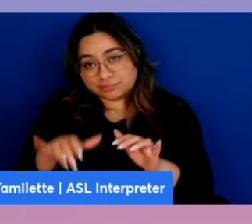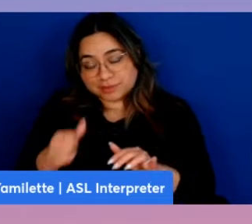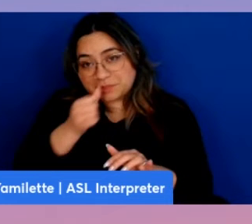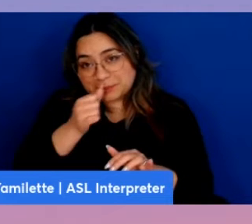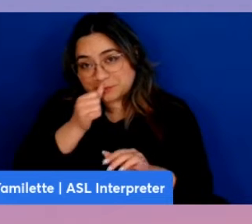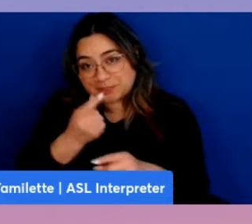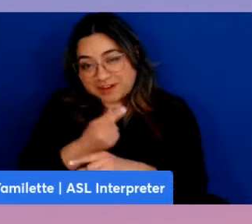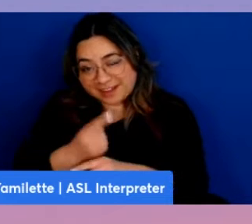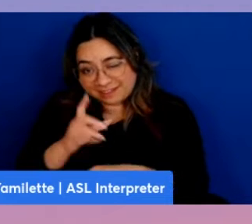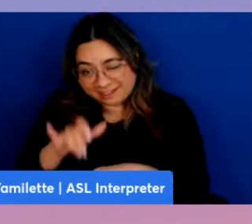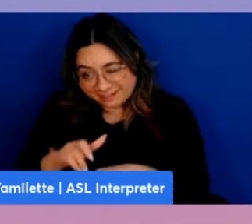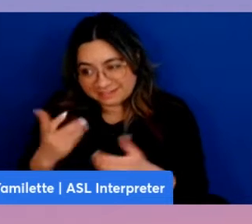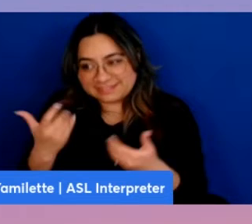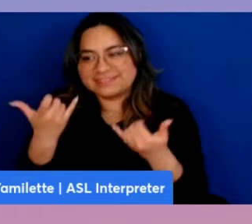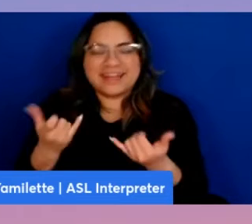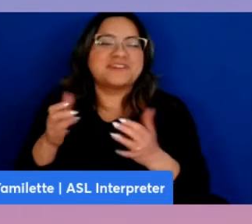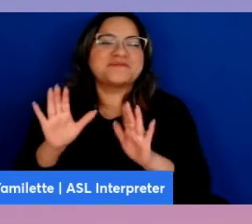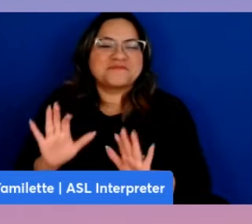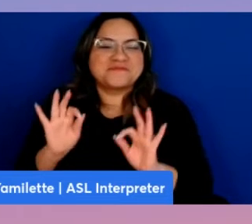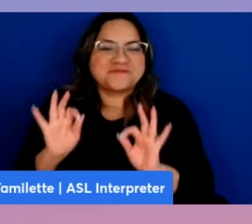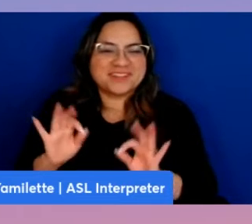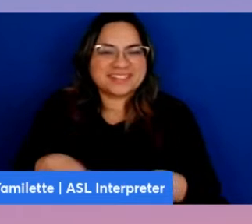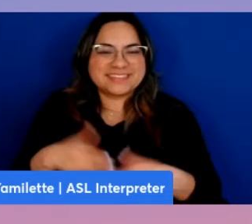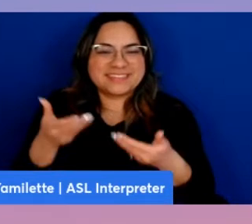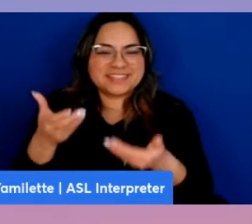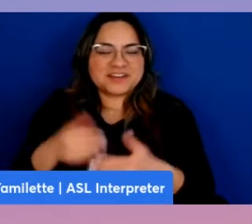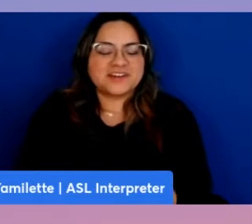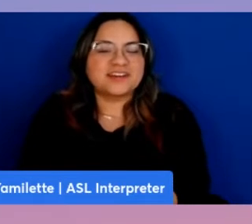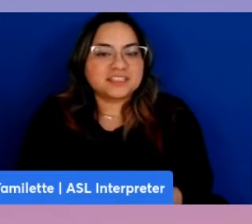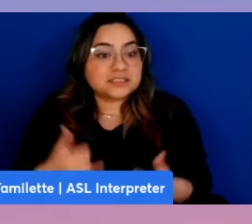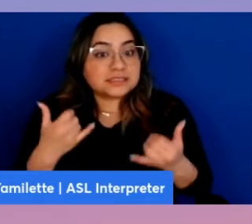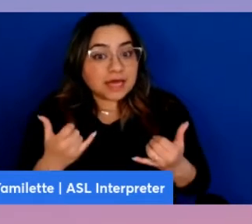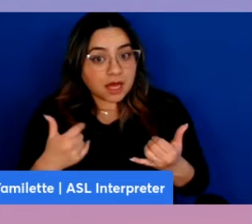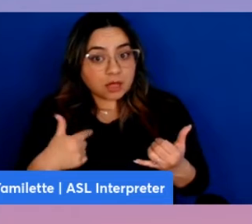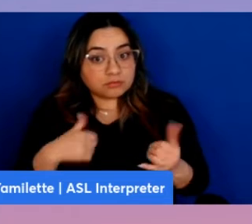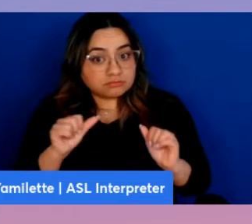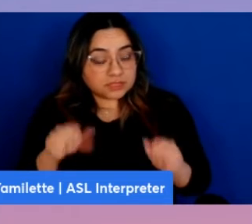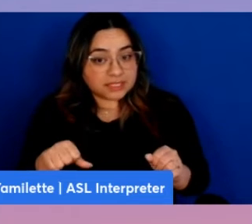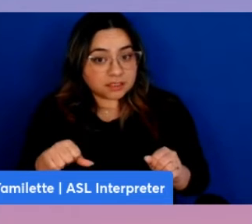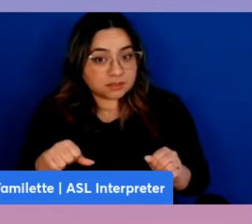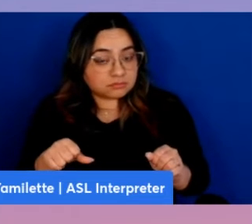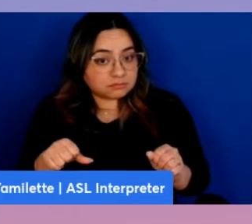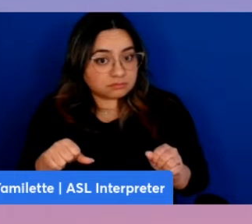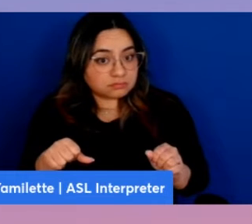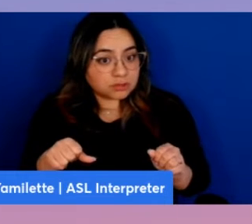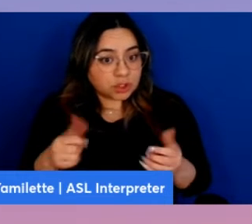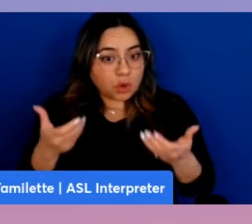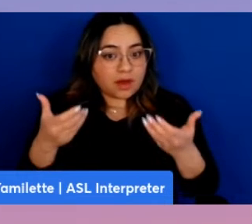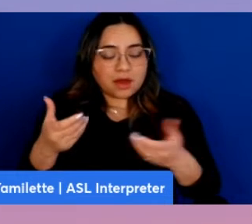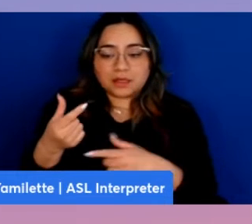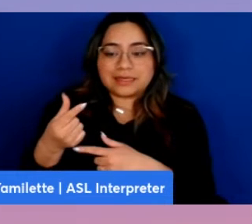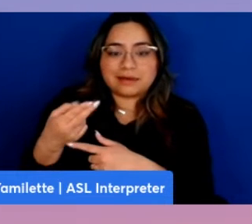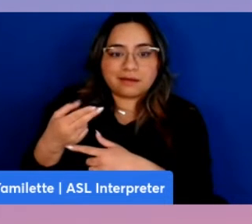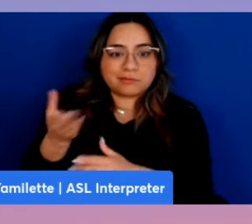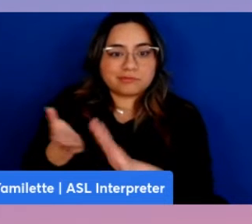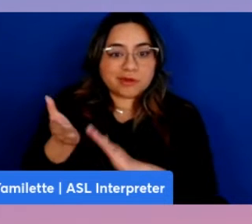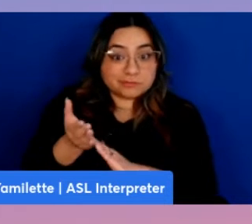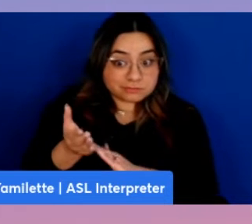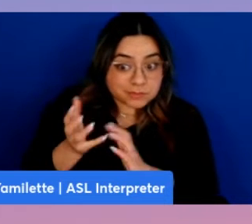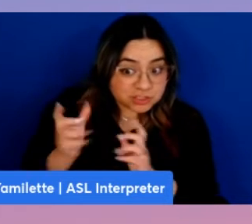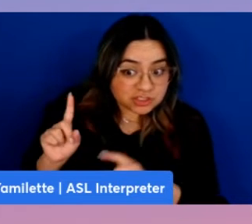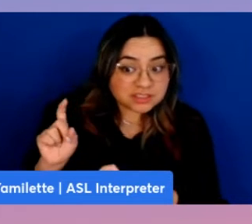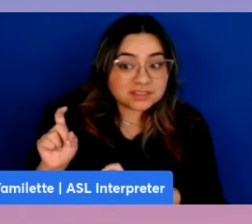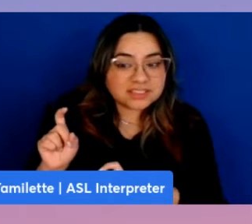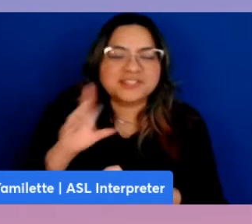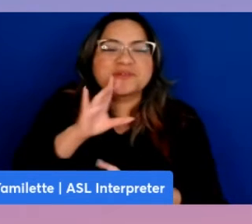there. So now we can do a GitHub run watch, and this will trigger